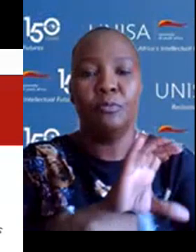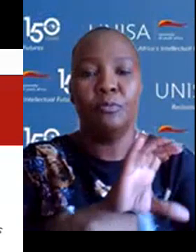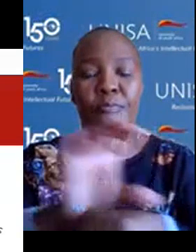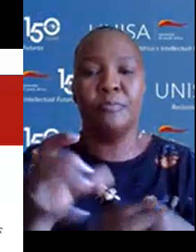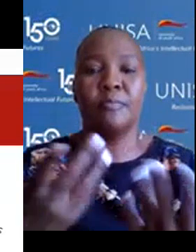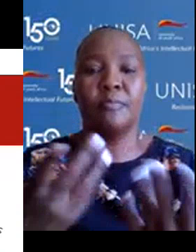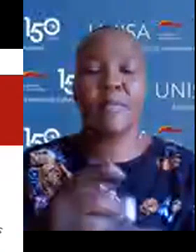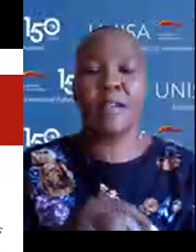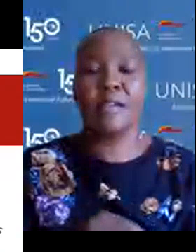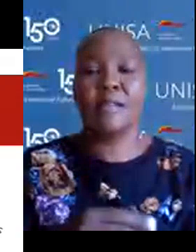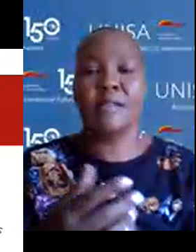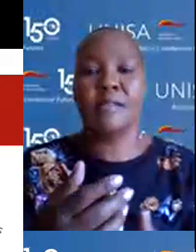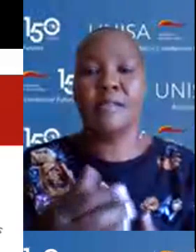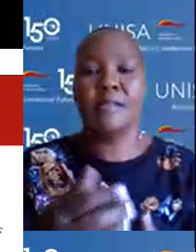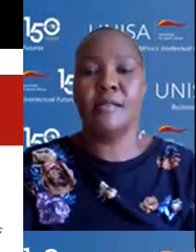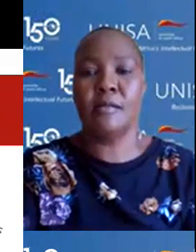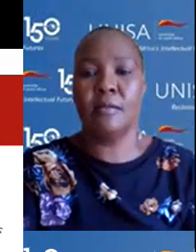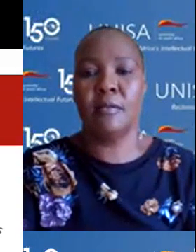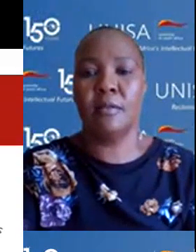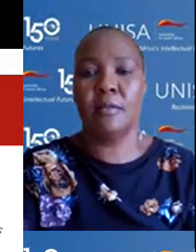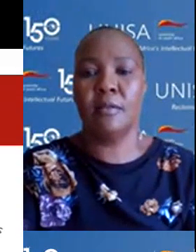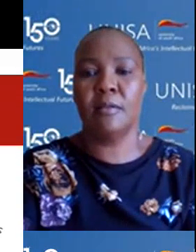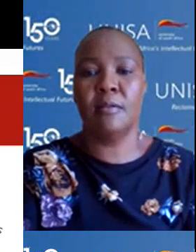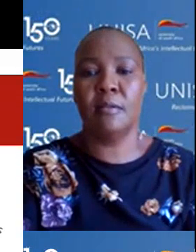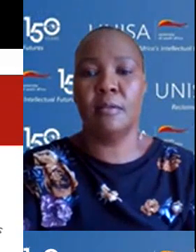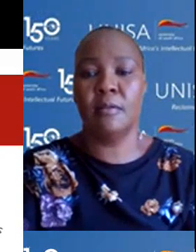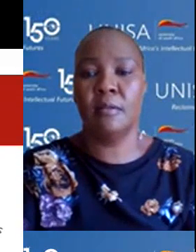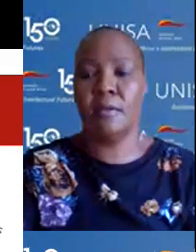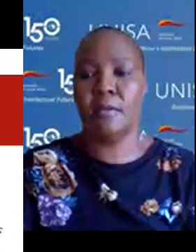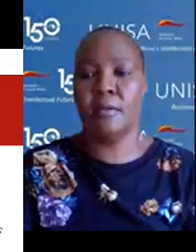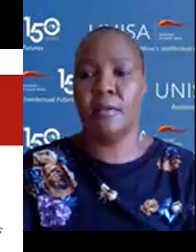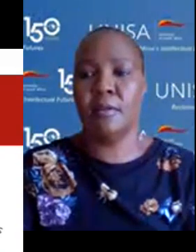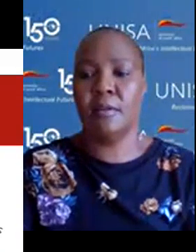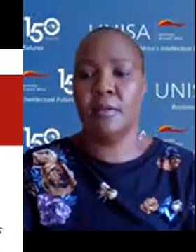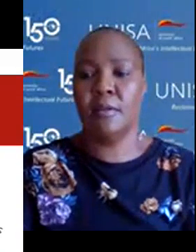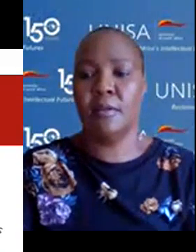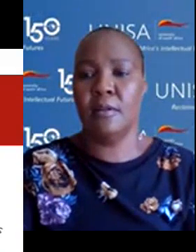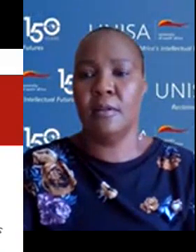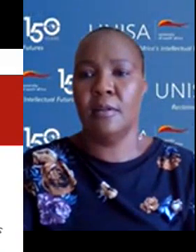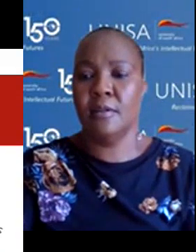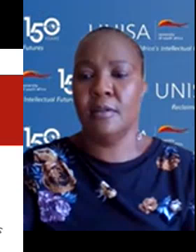These devices are going to be more important, these types of apps. So I just want